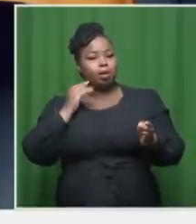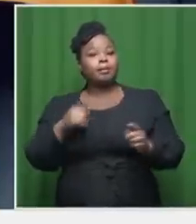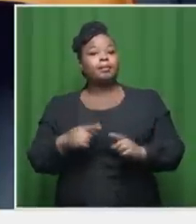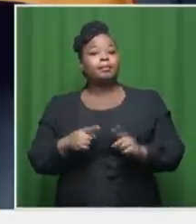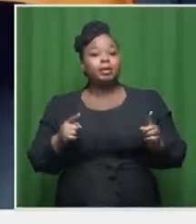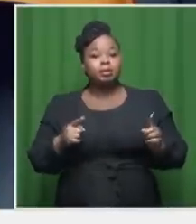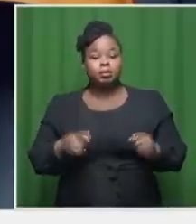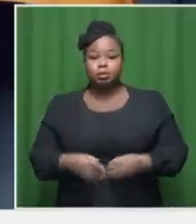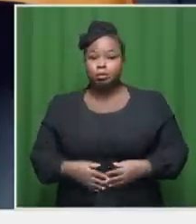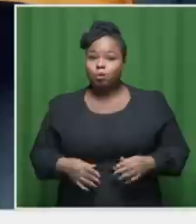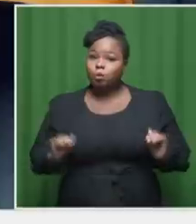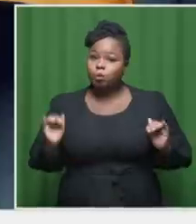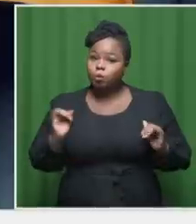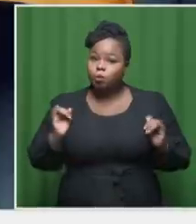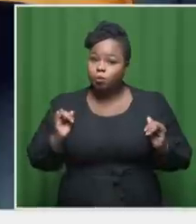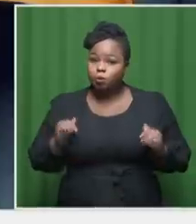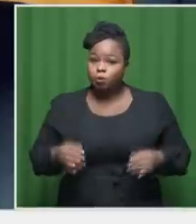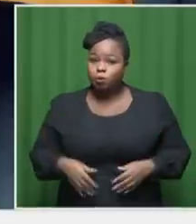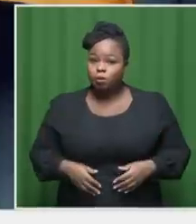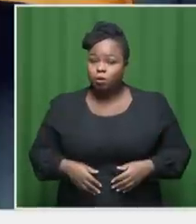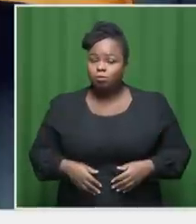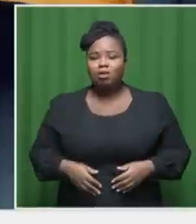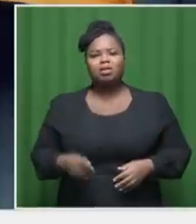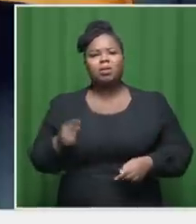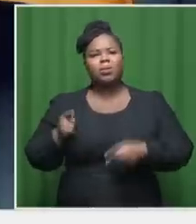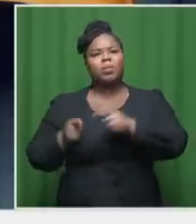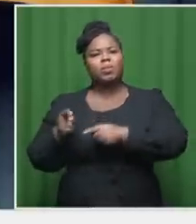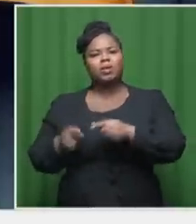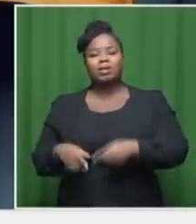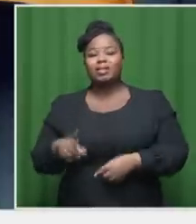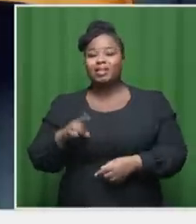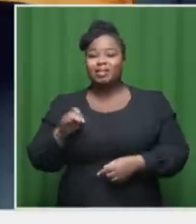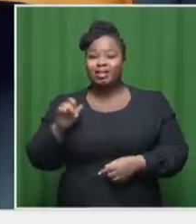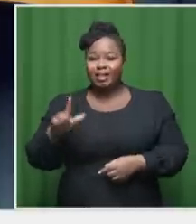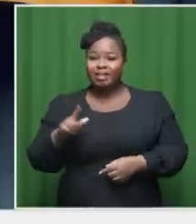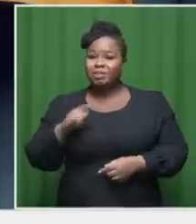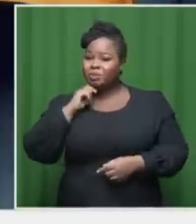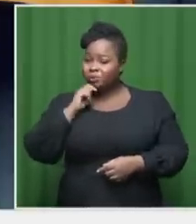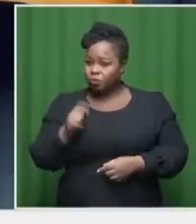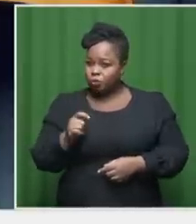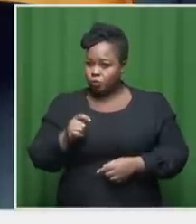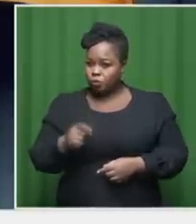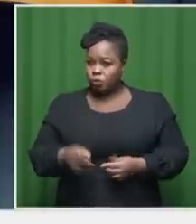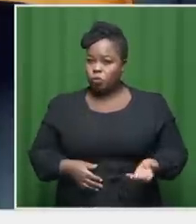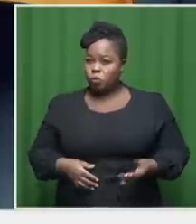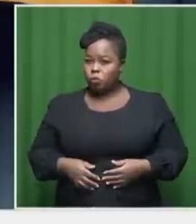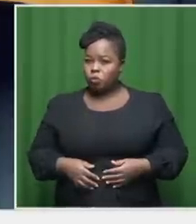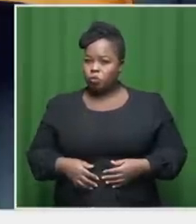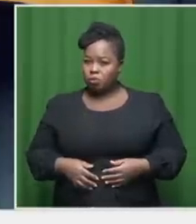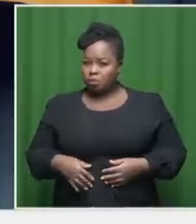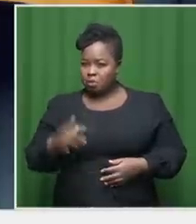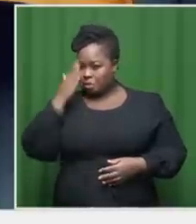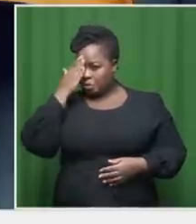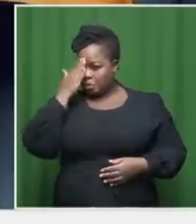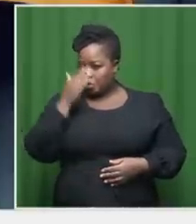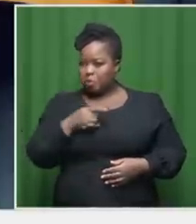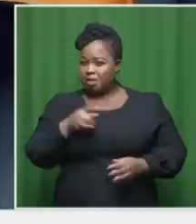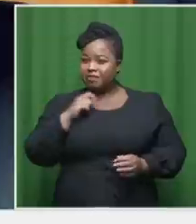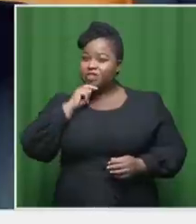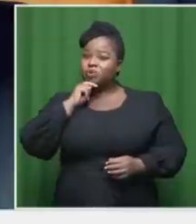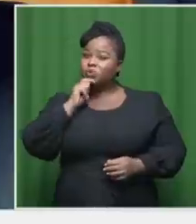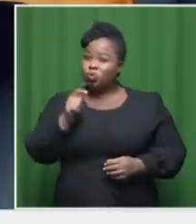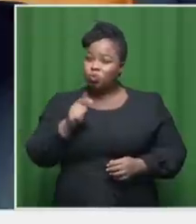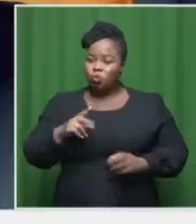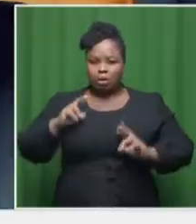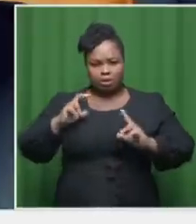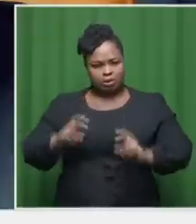allegation is quite a serious one. Has Denel managed to test the veracity of those allegations? Have you